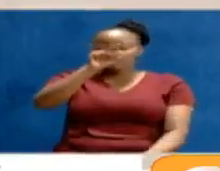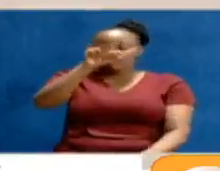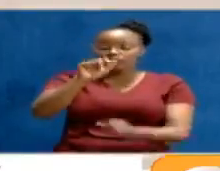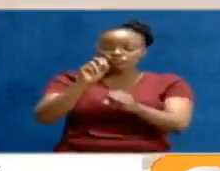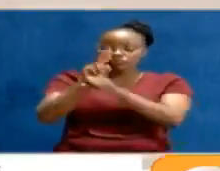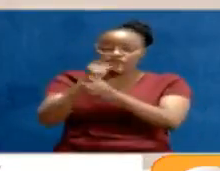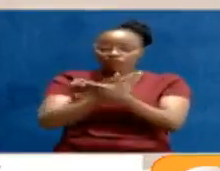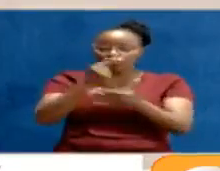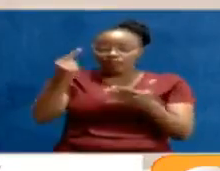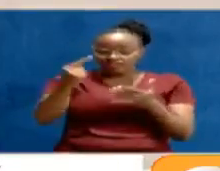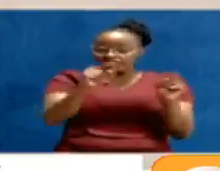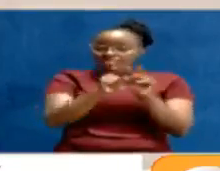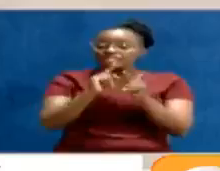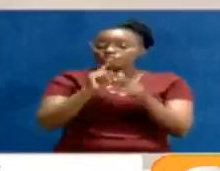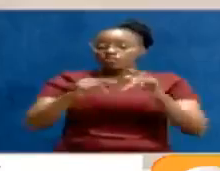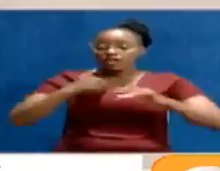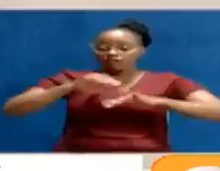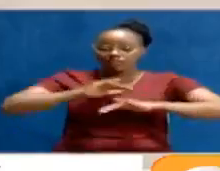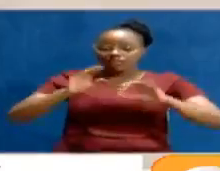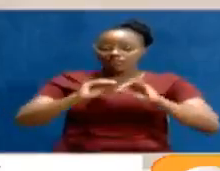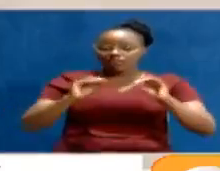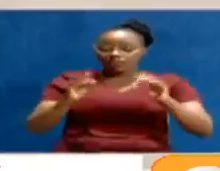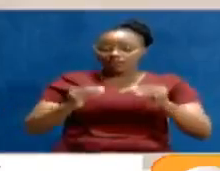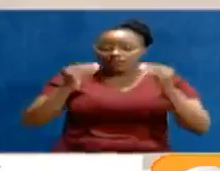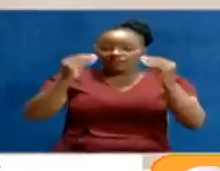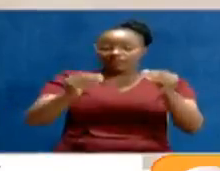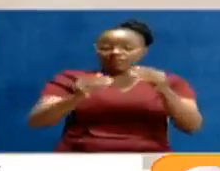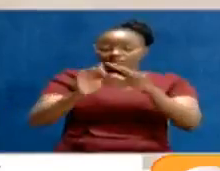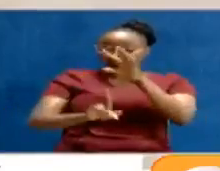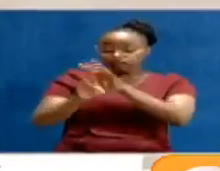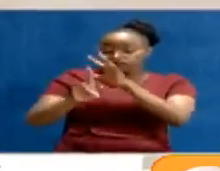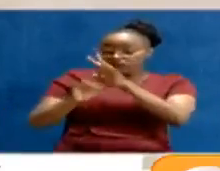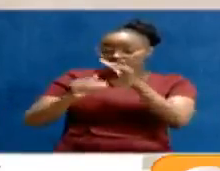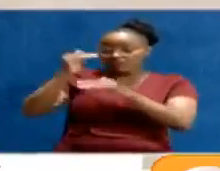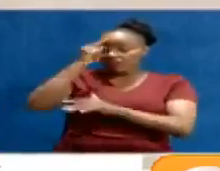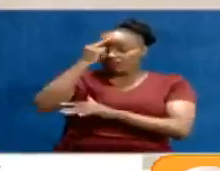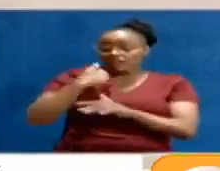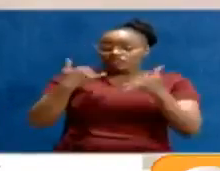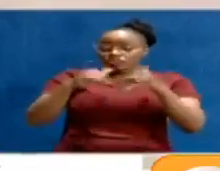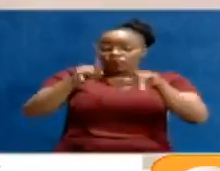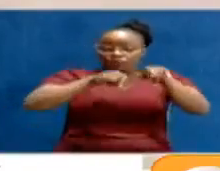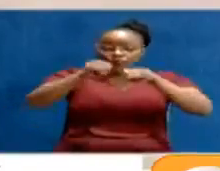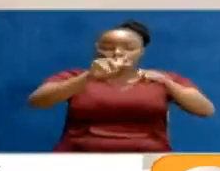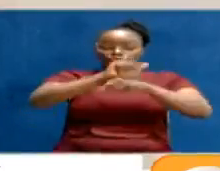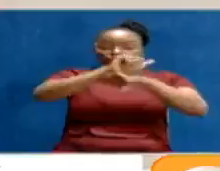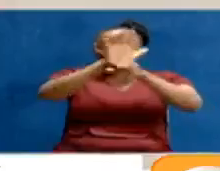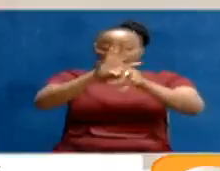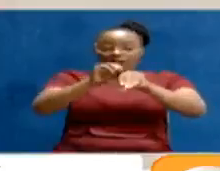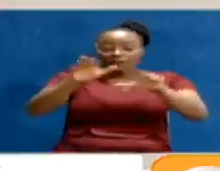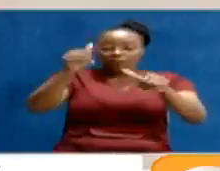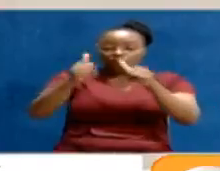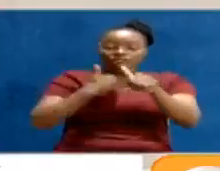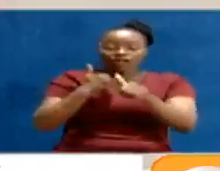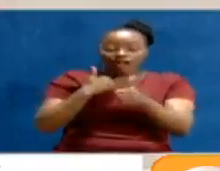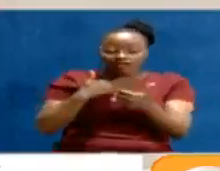to 12 weeks, citing shortages in supply. This comes as India battles to contain the COVID-19 infections that